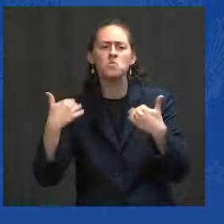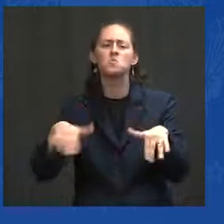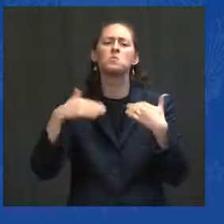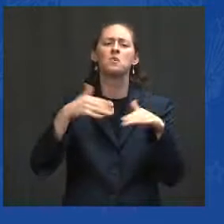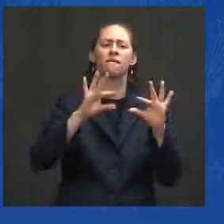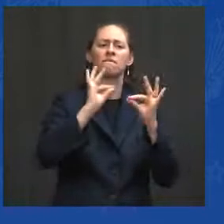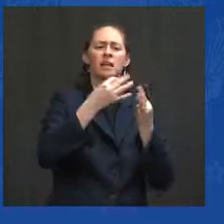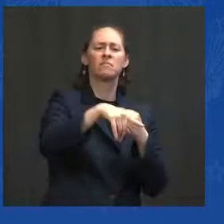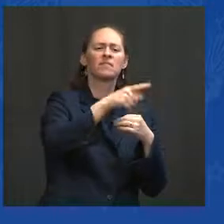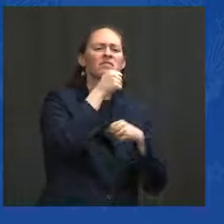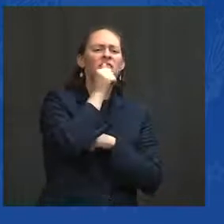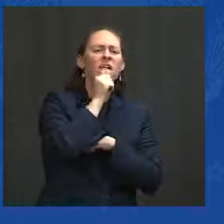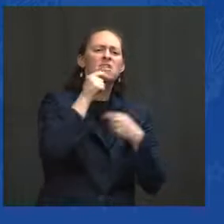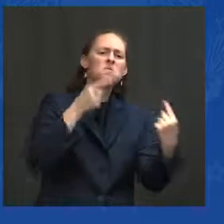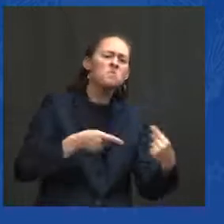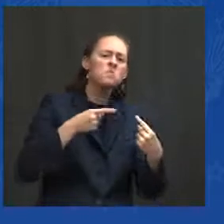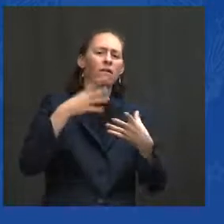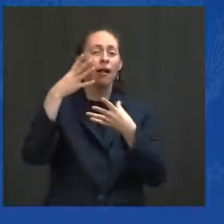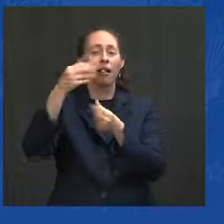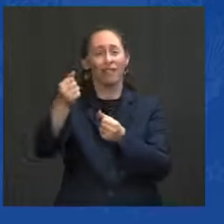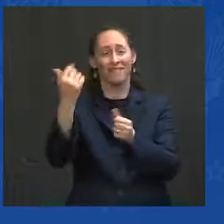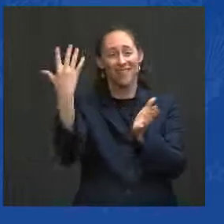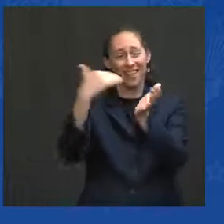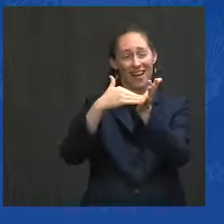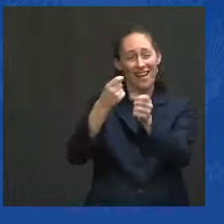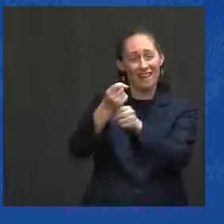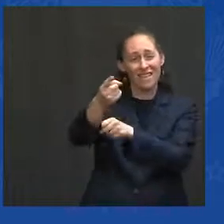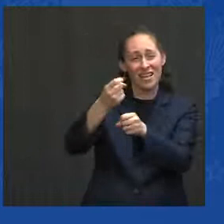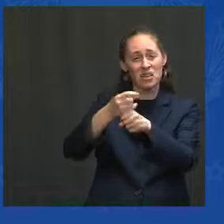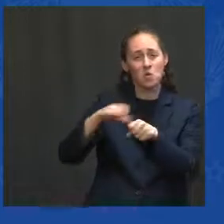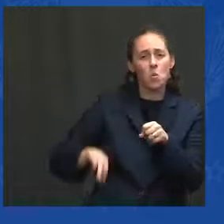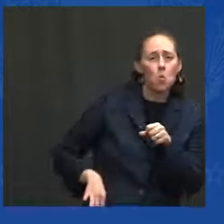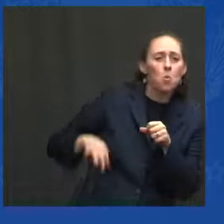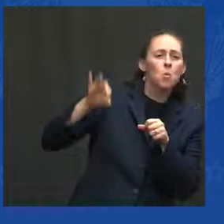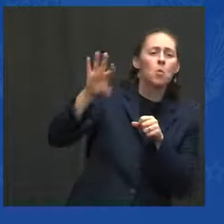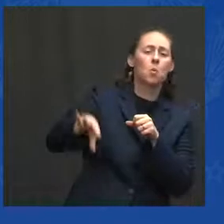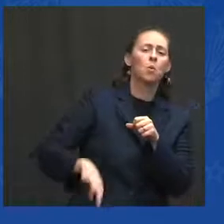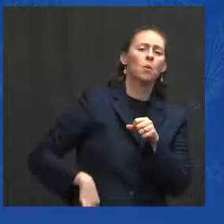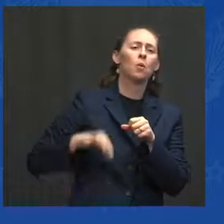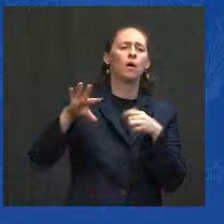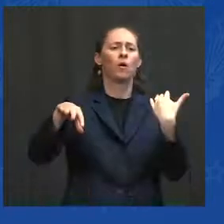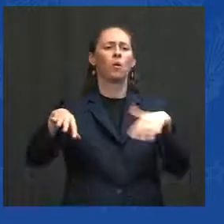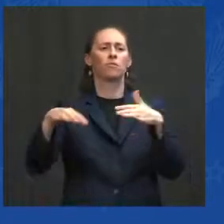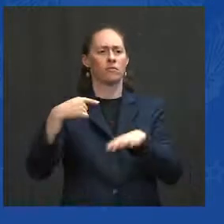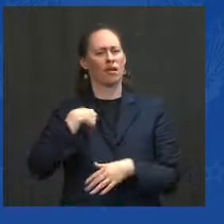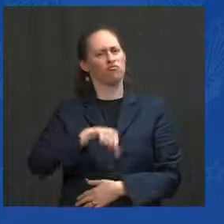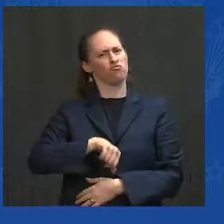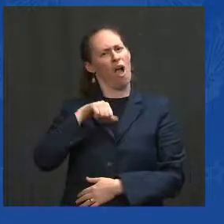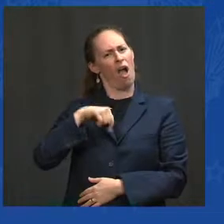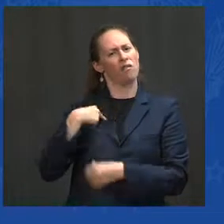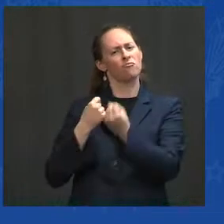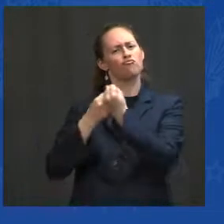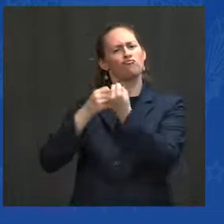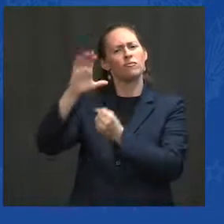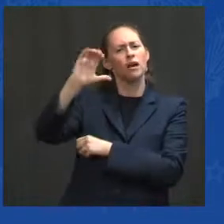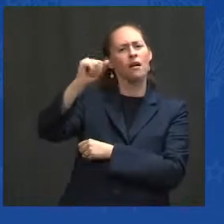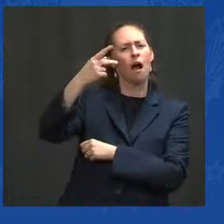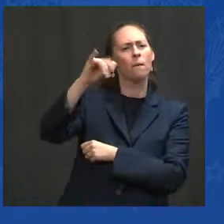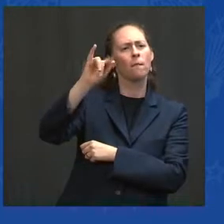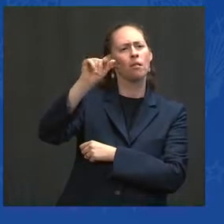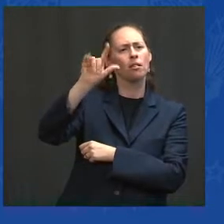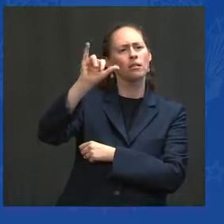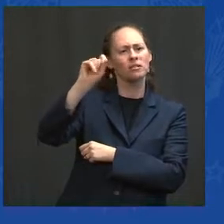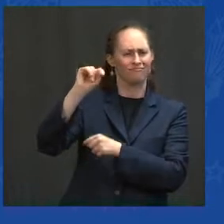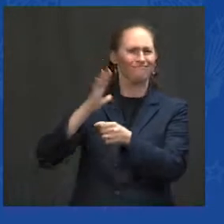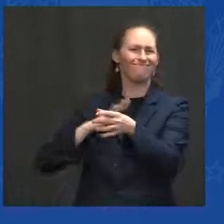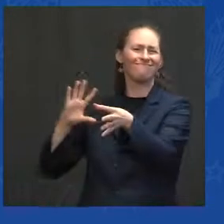year. Now look, I'm a proud capitalist. I spent most of my career representing the corporate